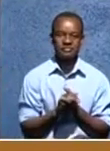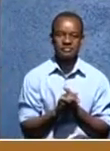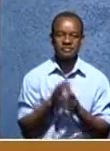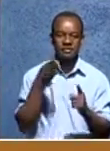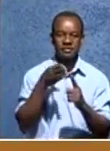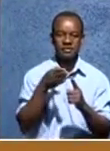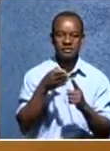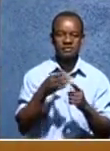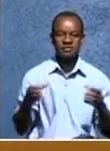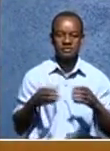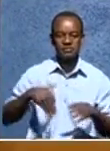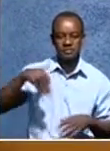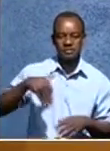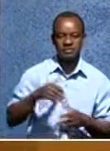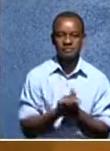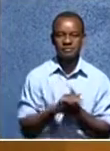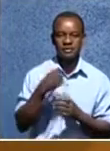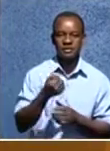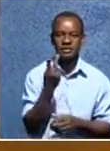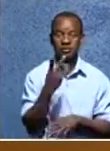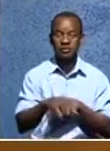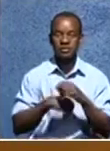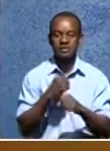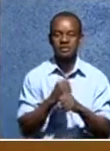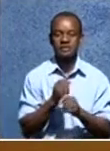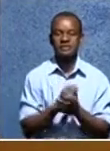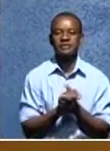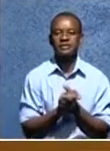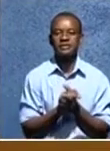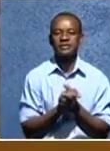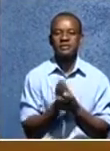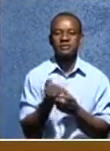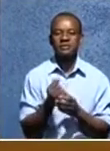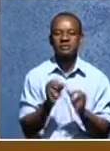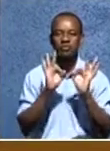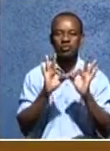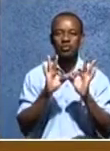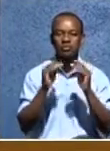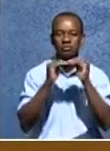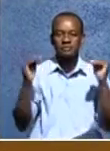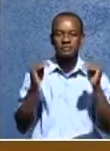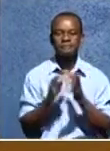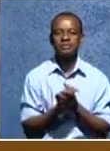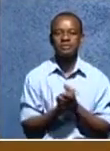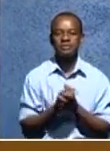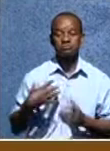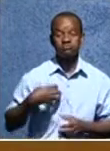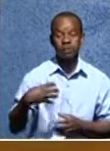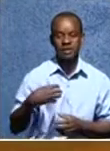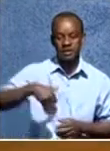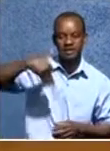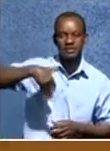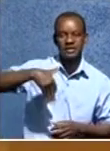Namibia and our strategy for the next 2 years is really to inspire competitive standards for Namibian products and services, because we need to give